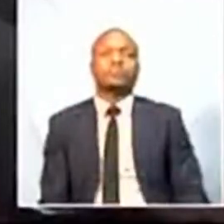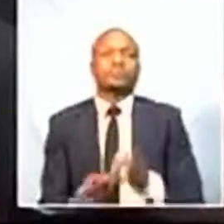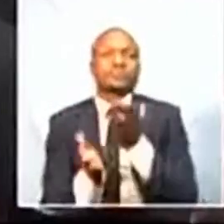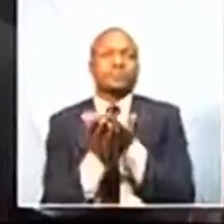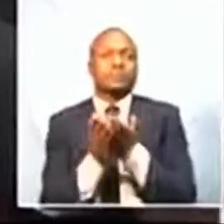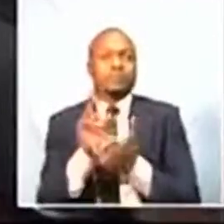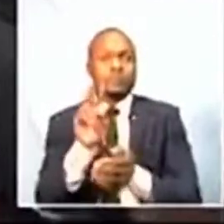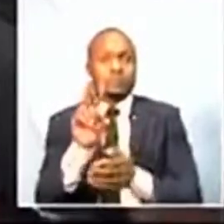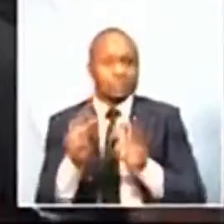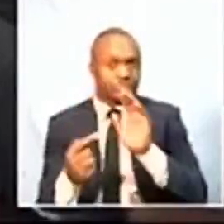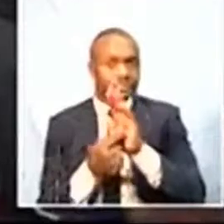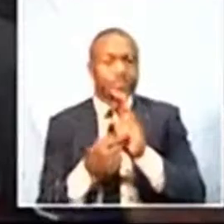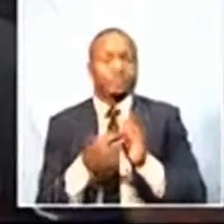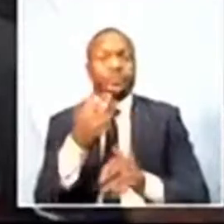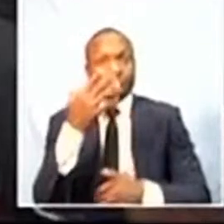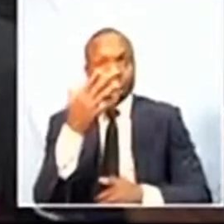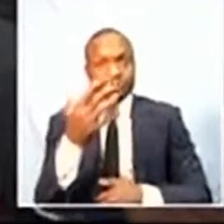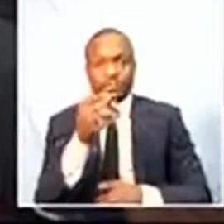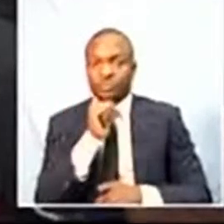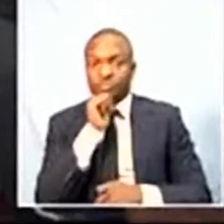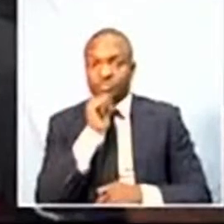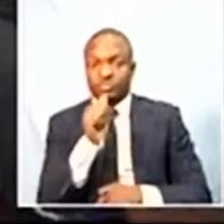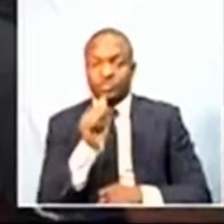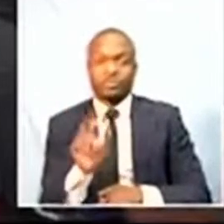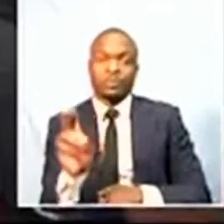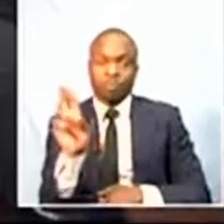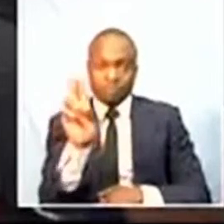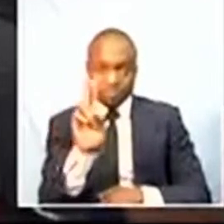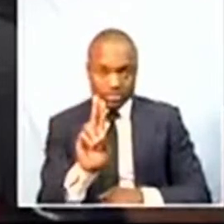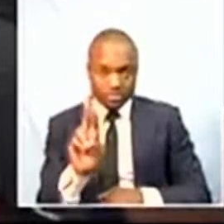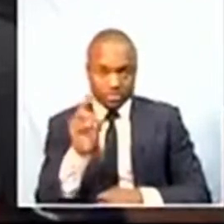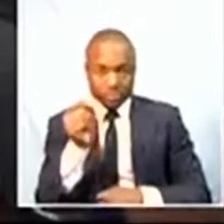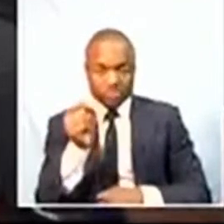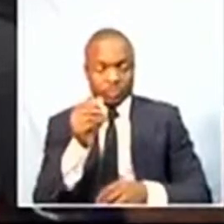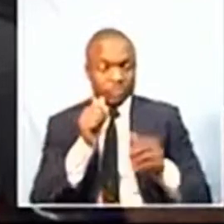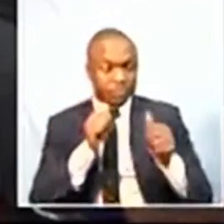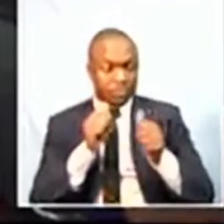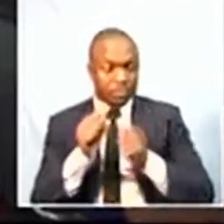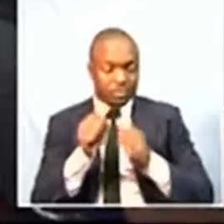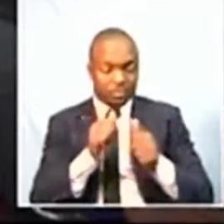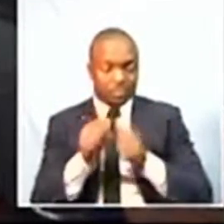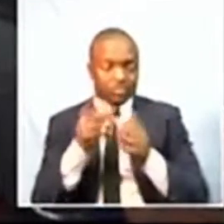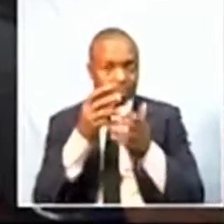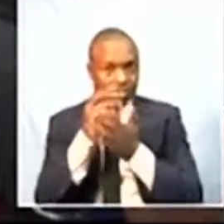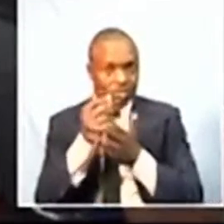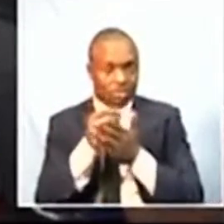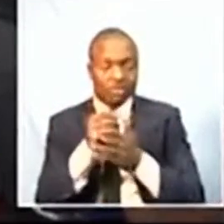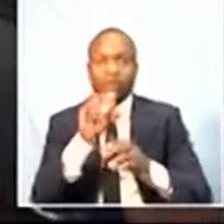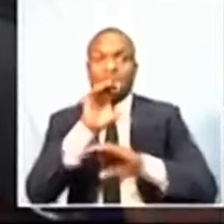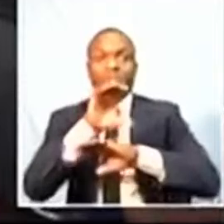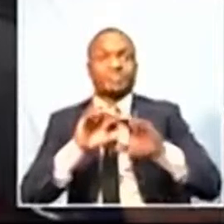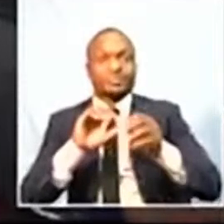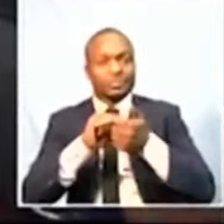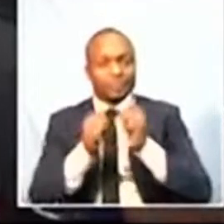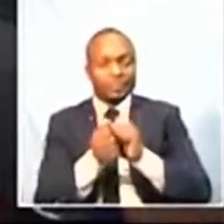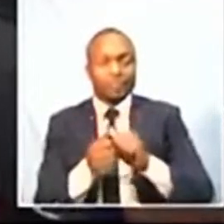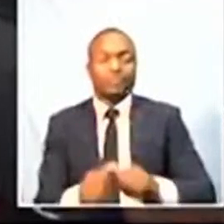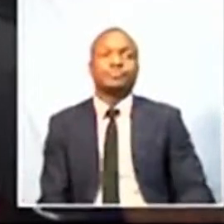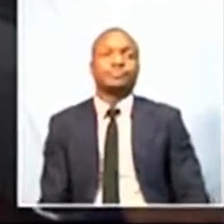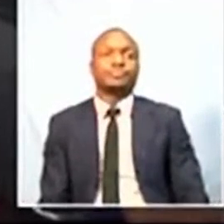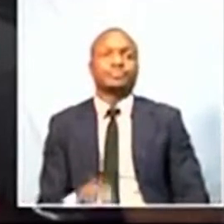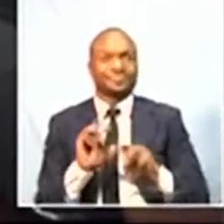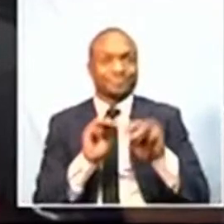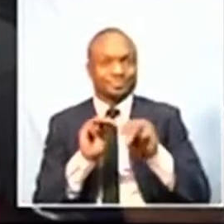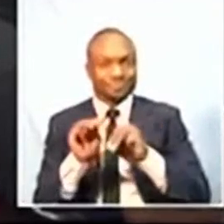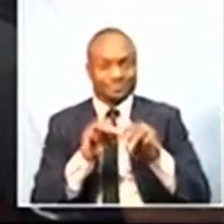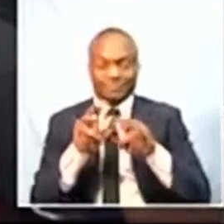Appendix 2.5, unspent funds, administrative costs. Cause of query,